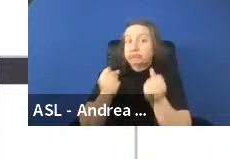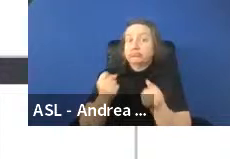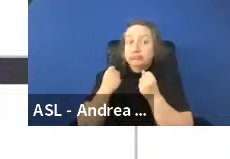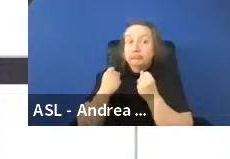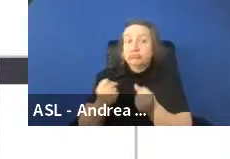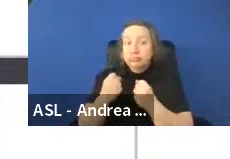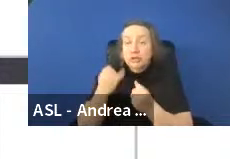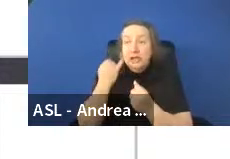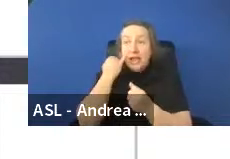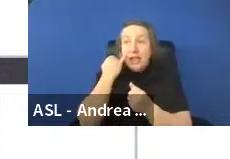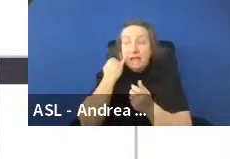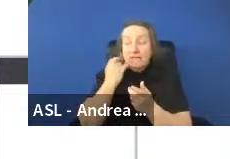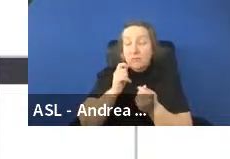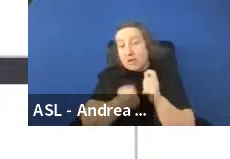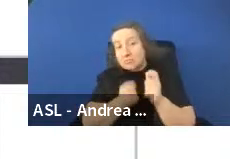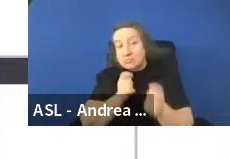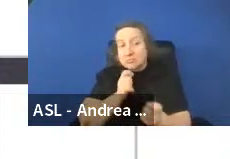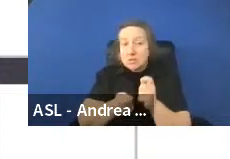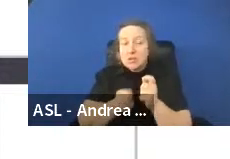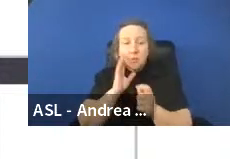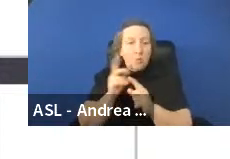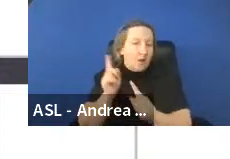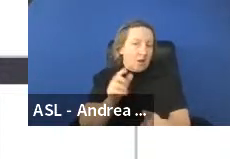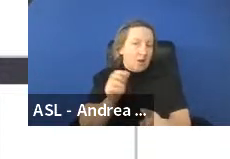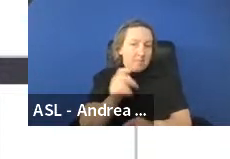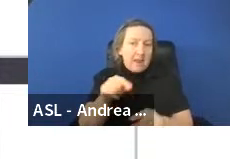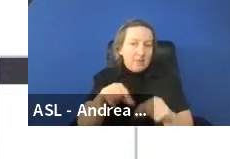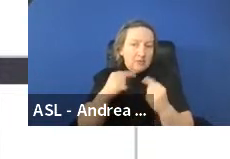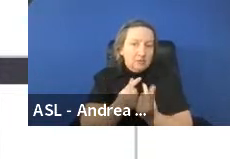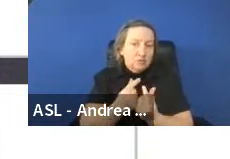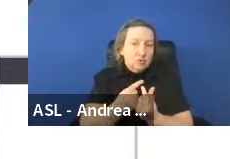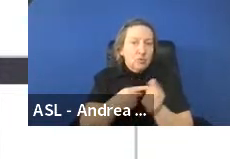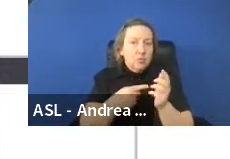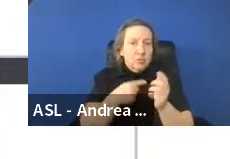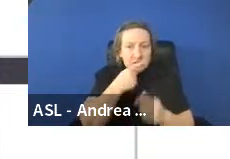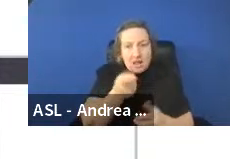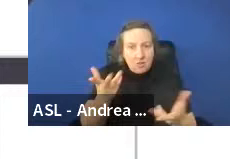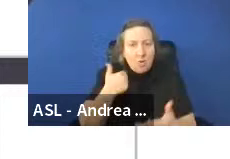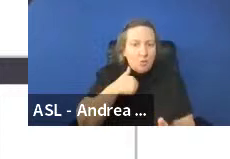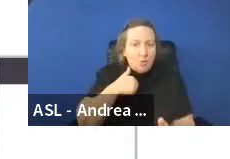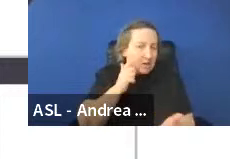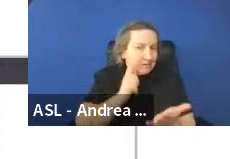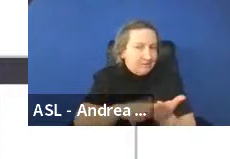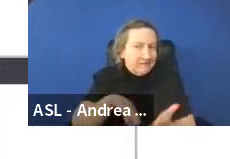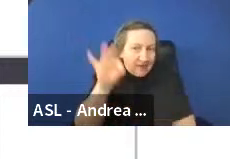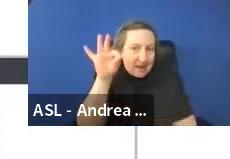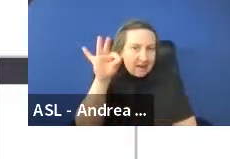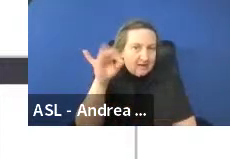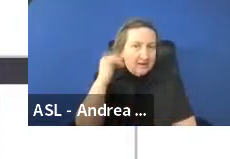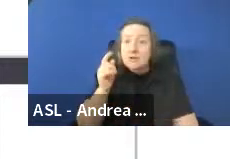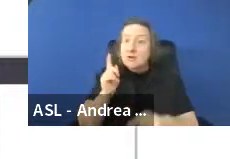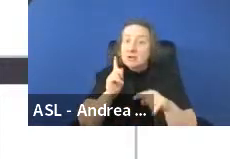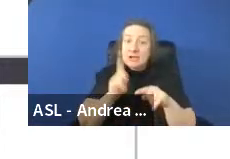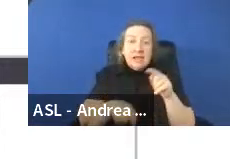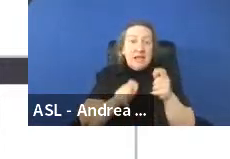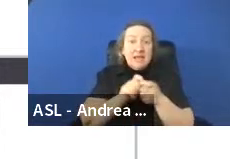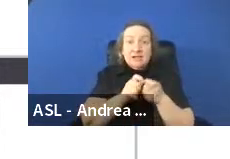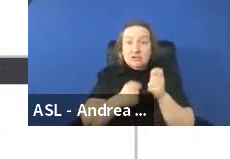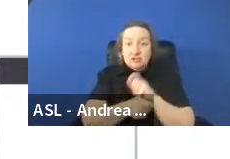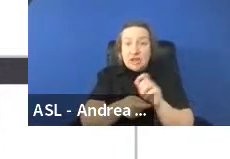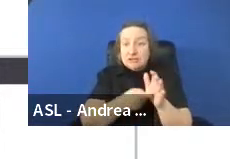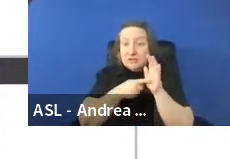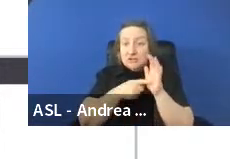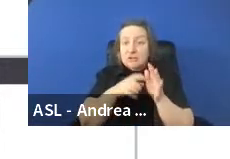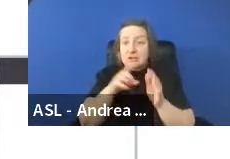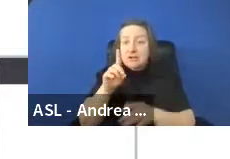come back to this group and say, this is what we found. If we can't change demand, on the other hand,